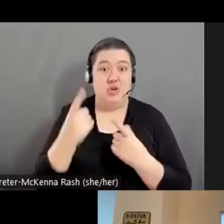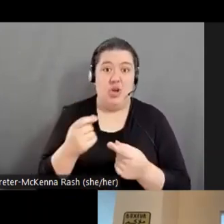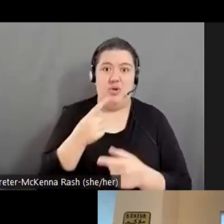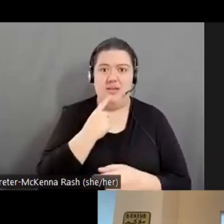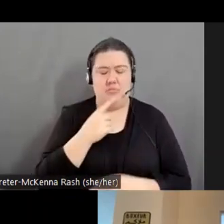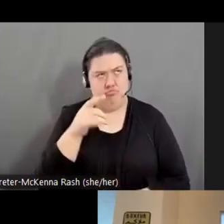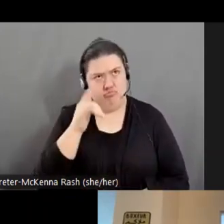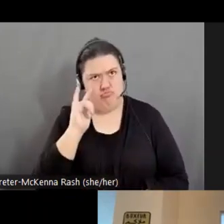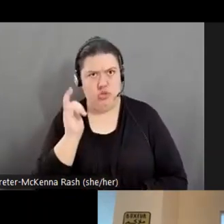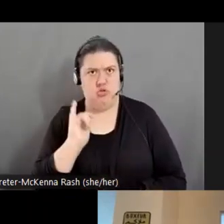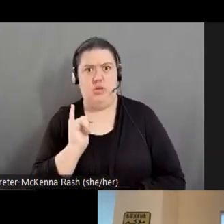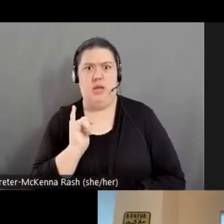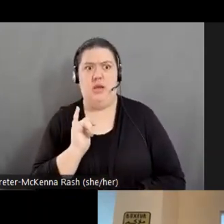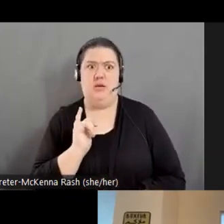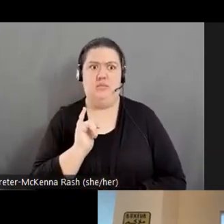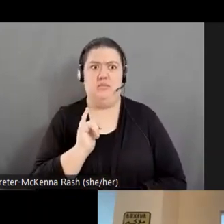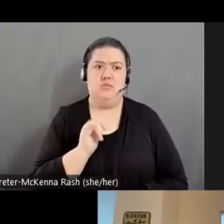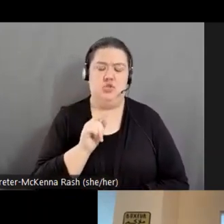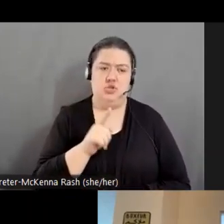me like you